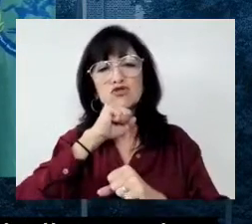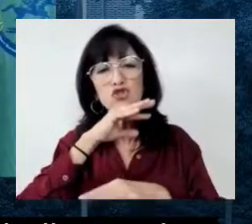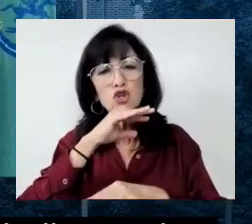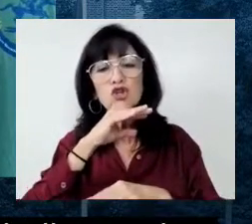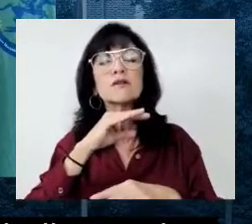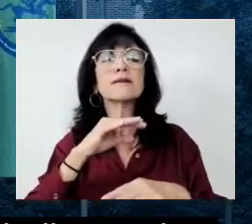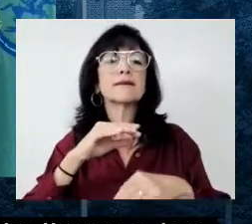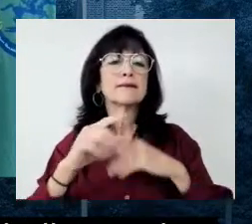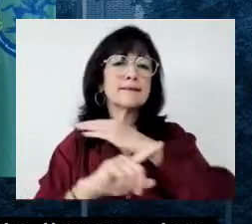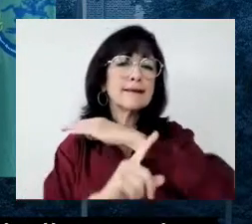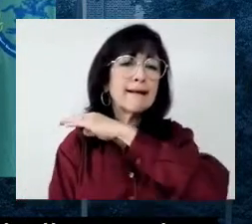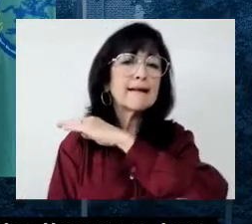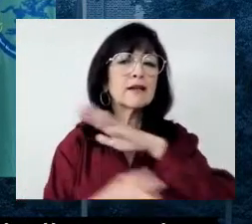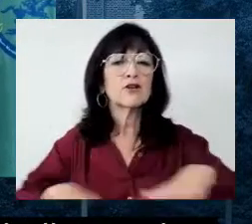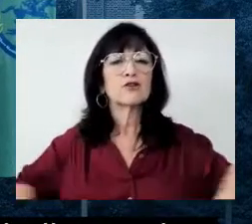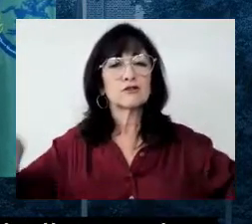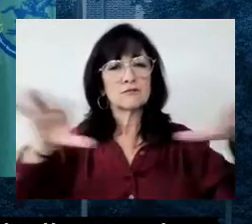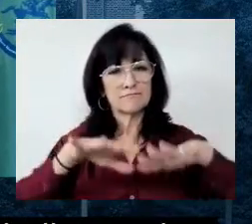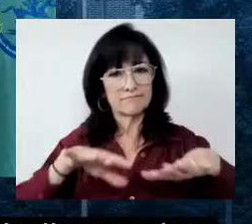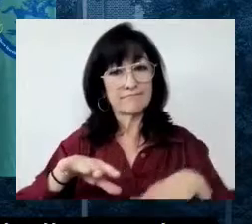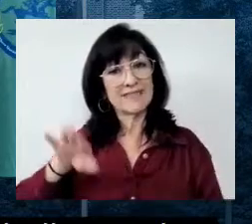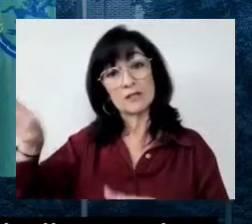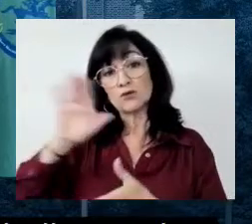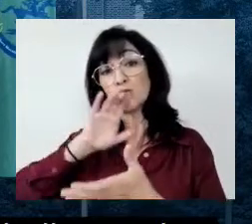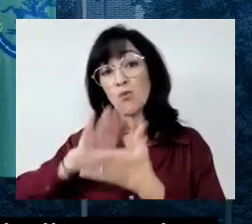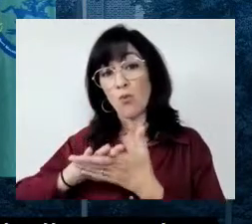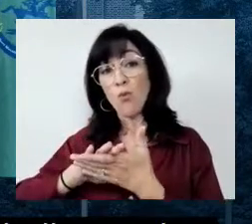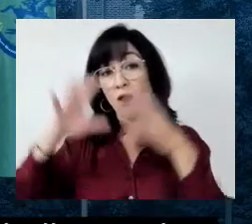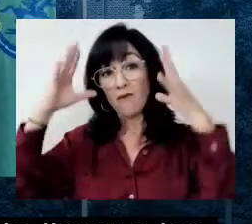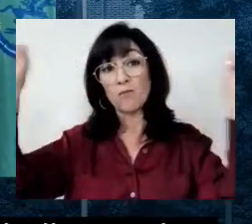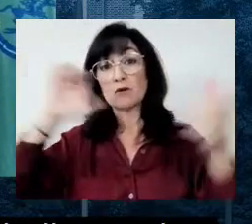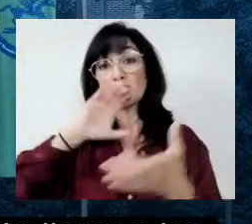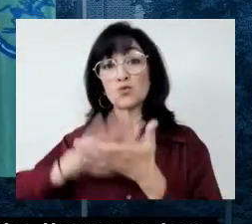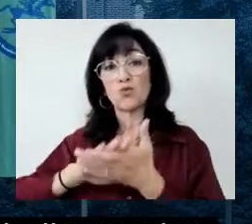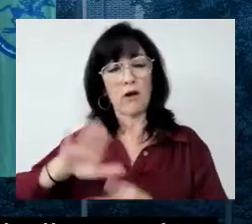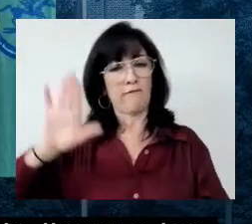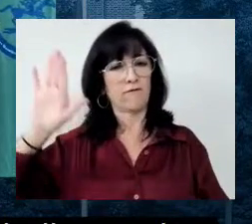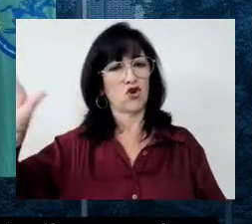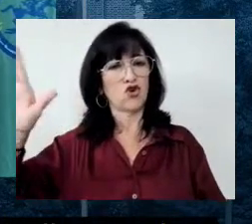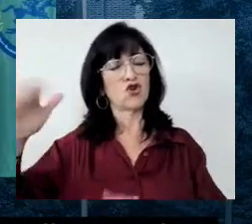the wife of the president, took that on as her cause, and we had a